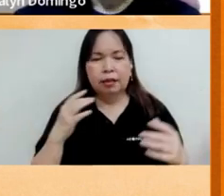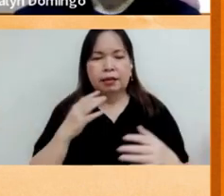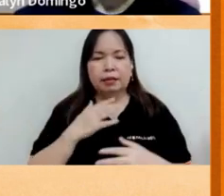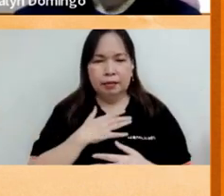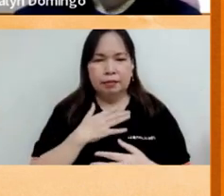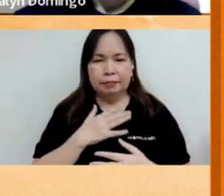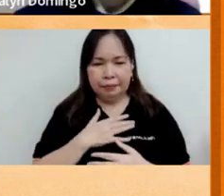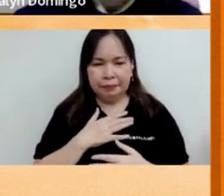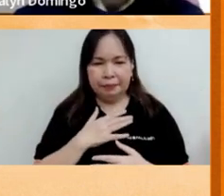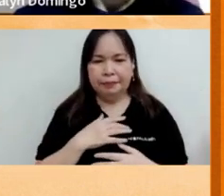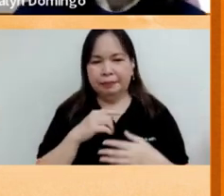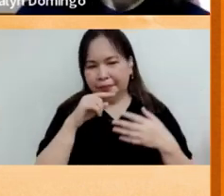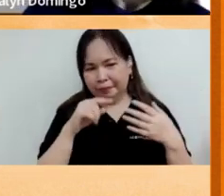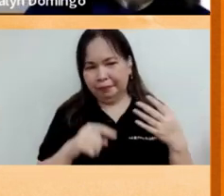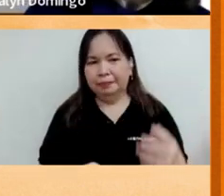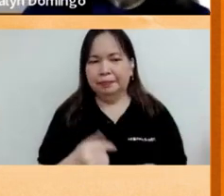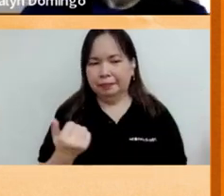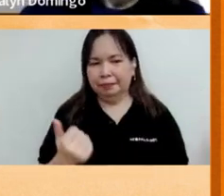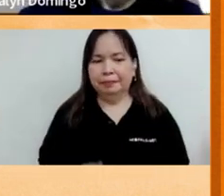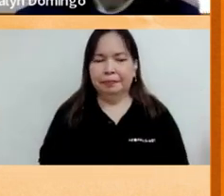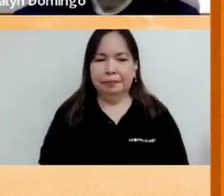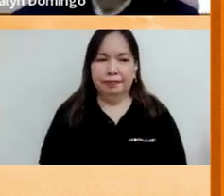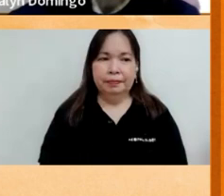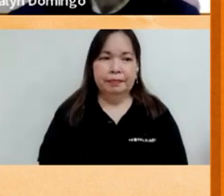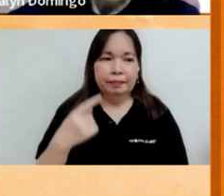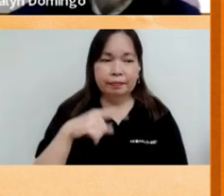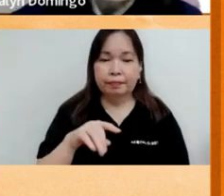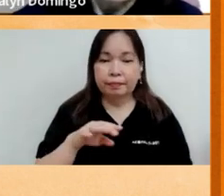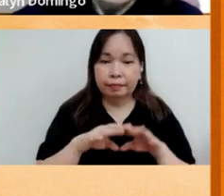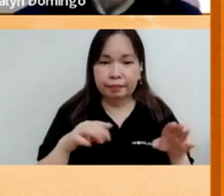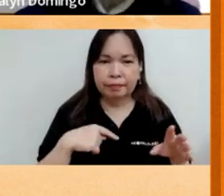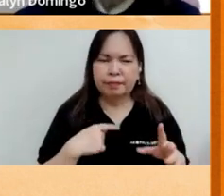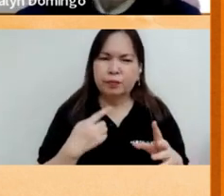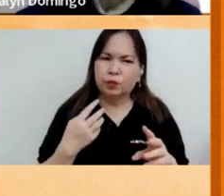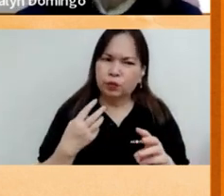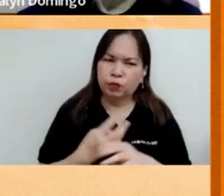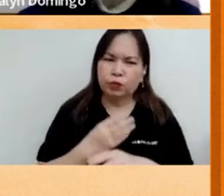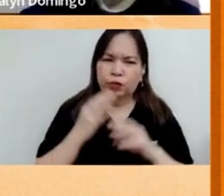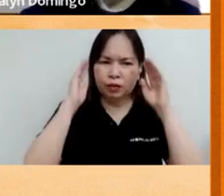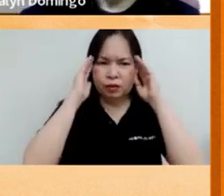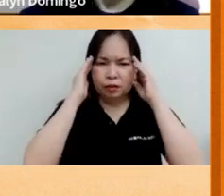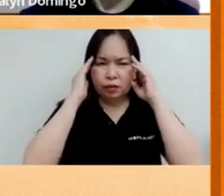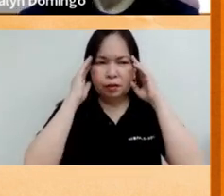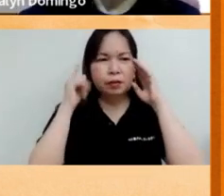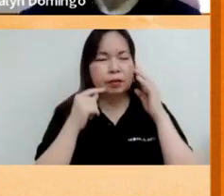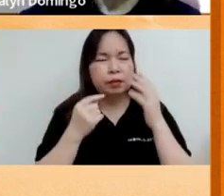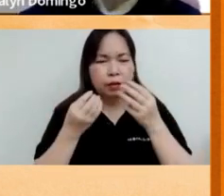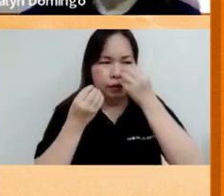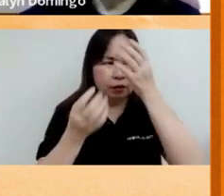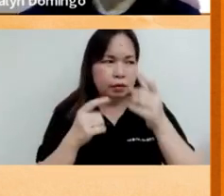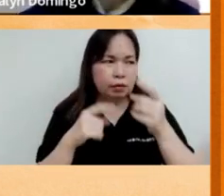meditation. Now, for children with severe anxiety, experts recommend a combination